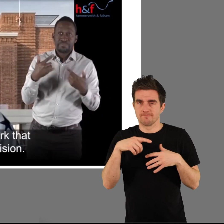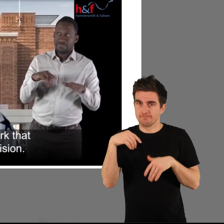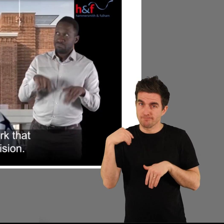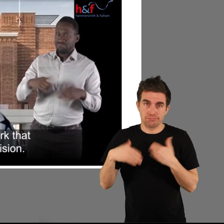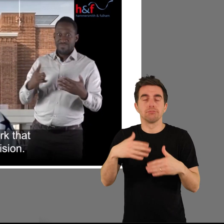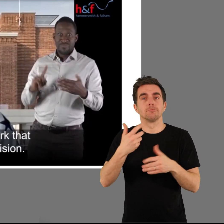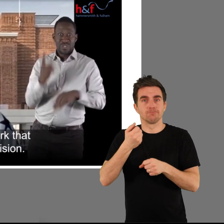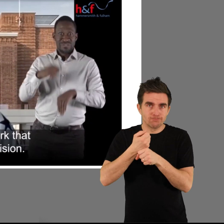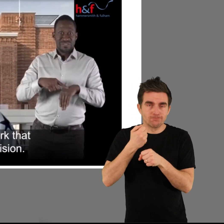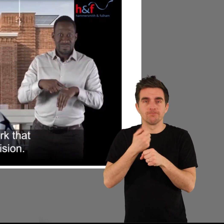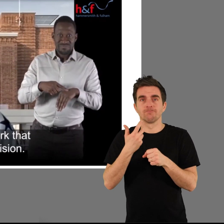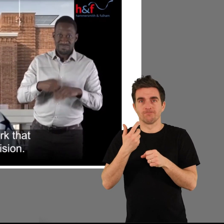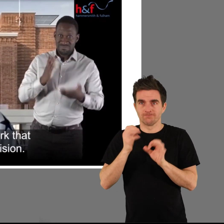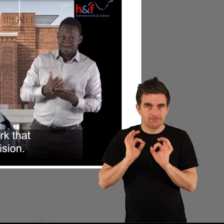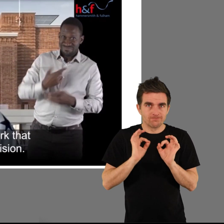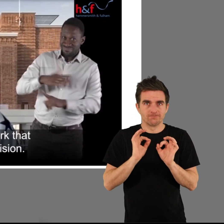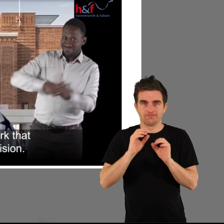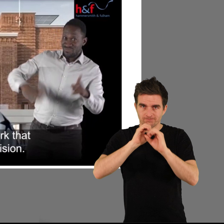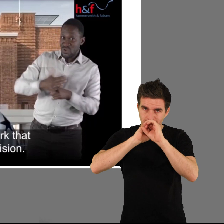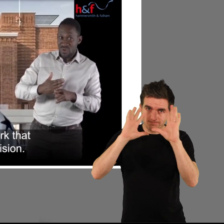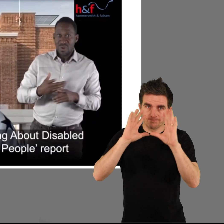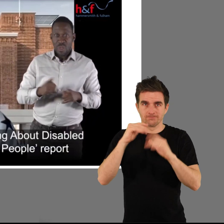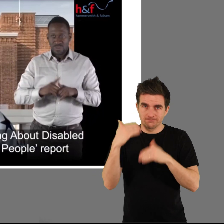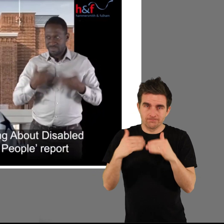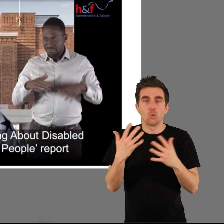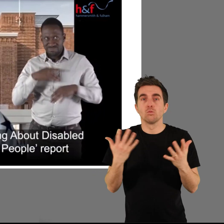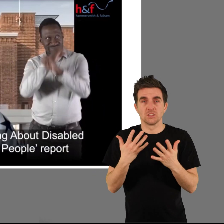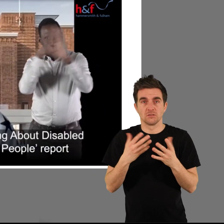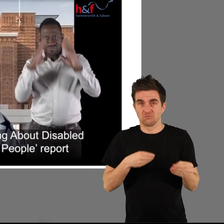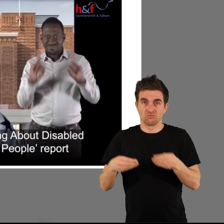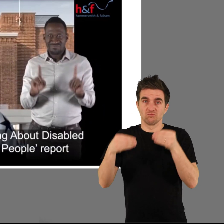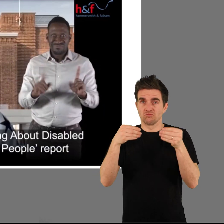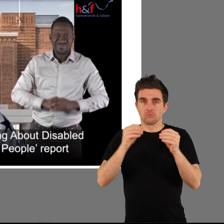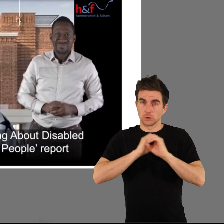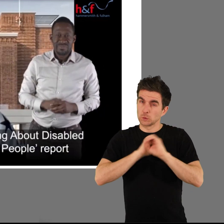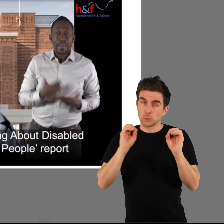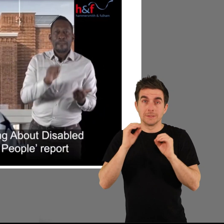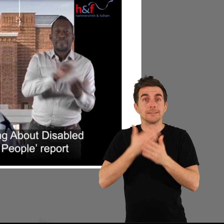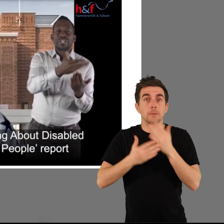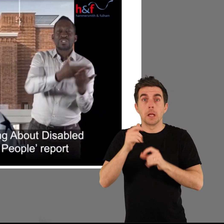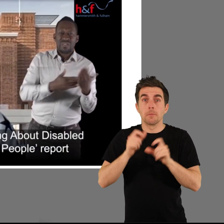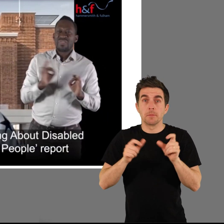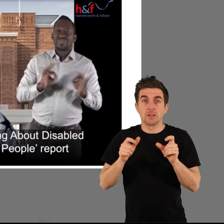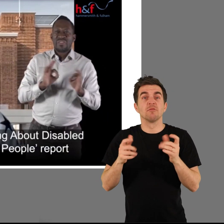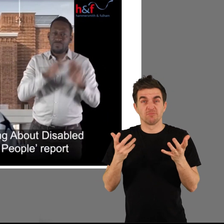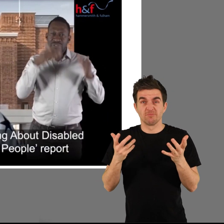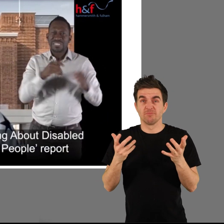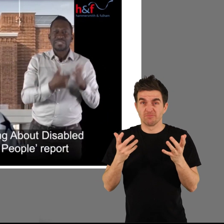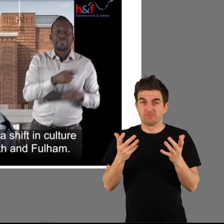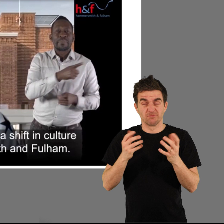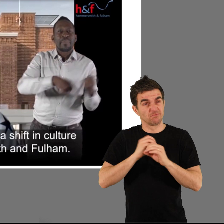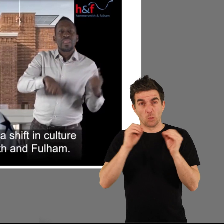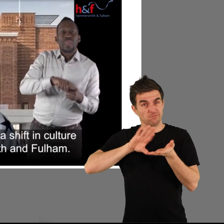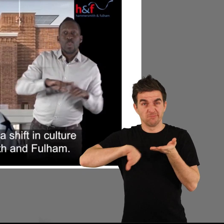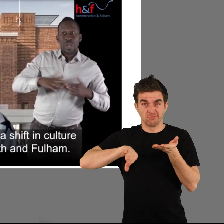in terms of the work that we did and our vision. The publication of the Nothing About Disabled People Without Disabled People report